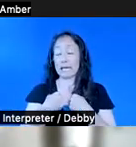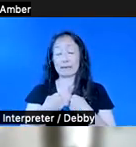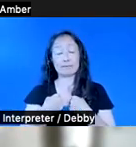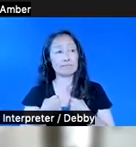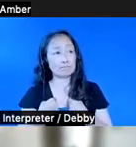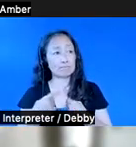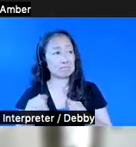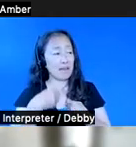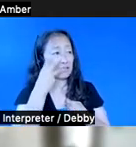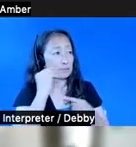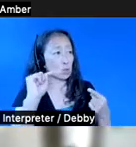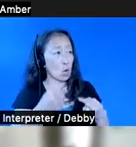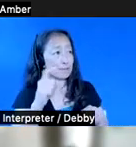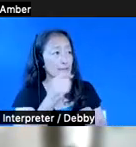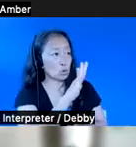assistance, I'm going to help them.